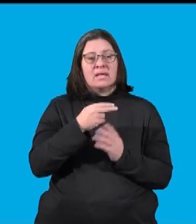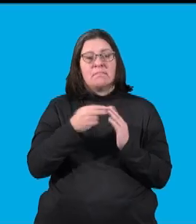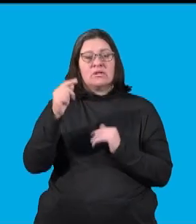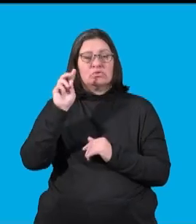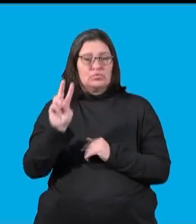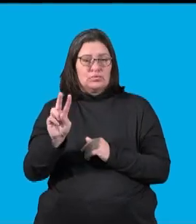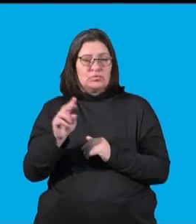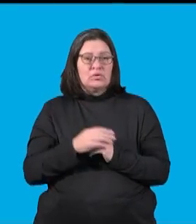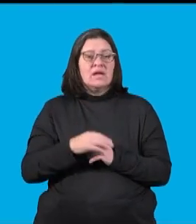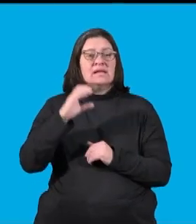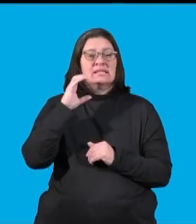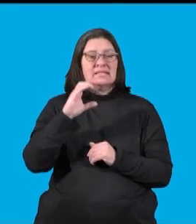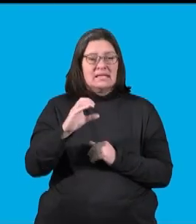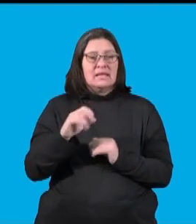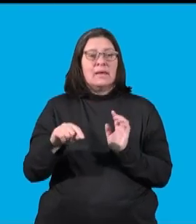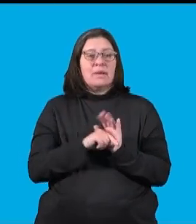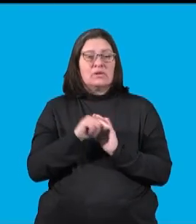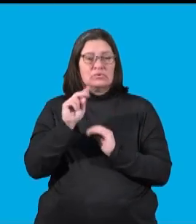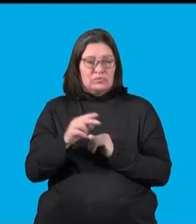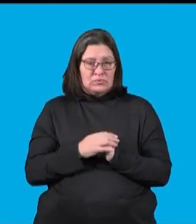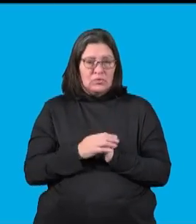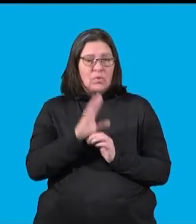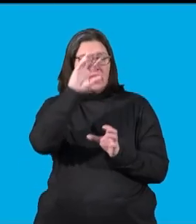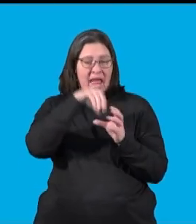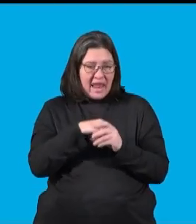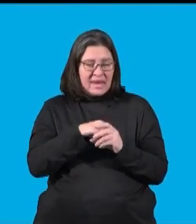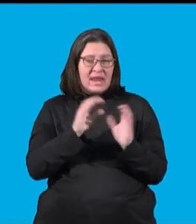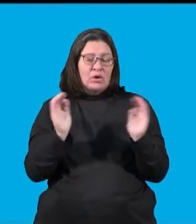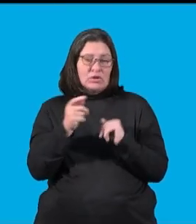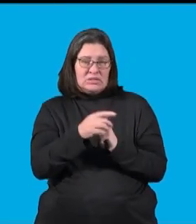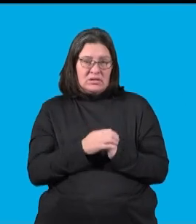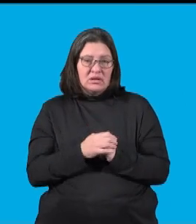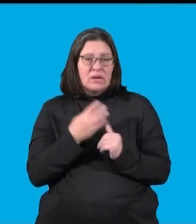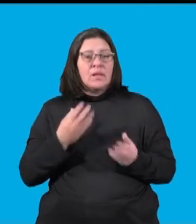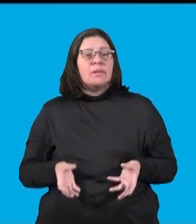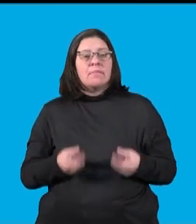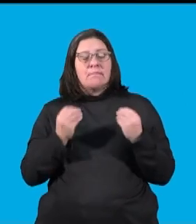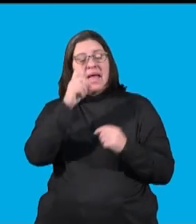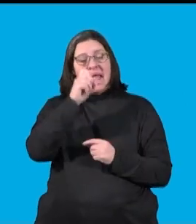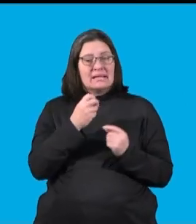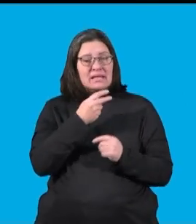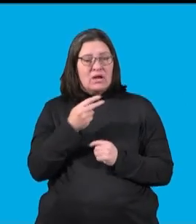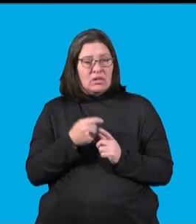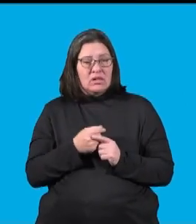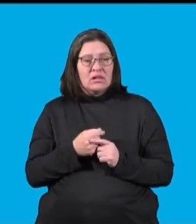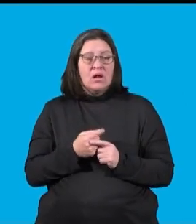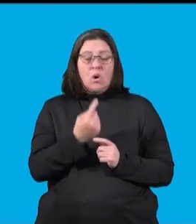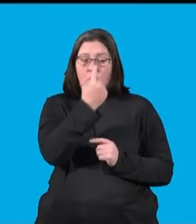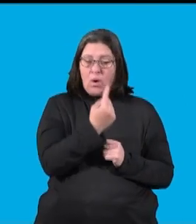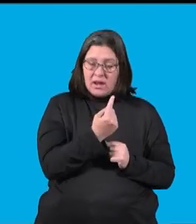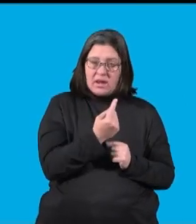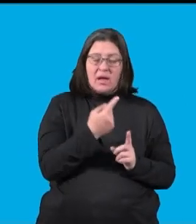b is equal to minus 2, and c is equal to minus 2 into this equation, and we will then get that x is equal